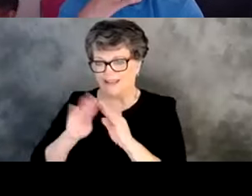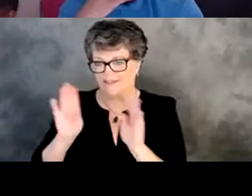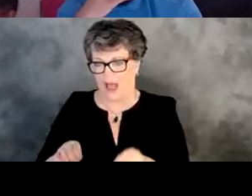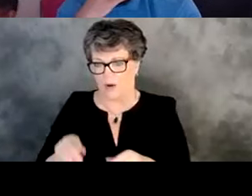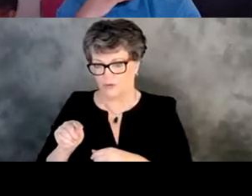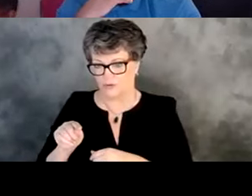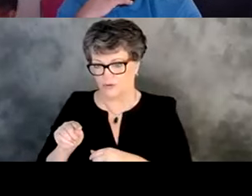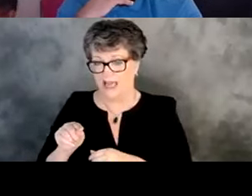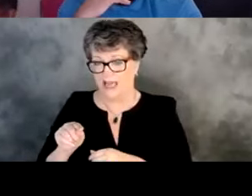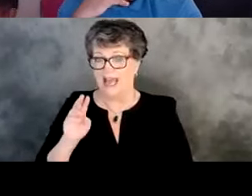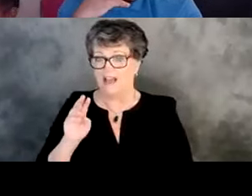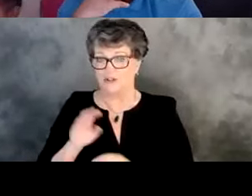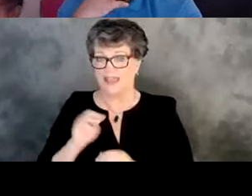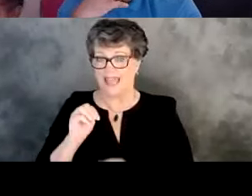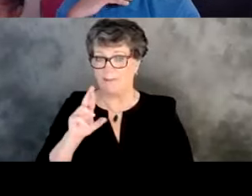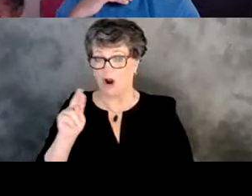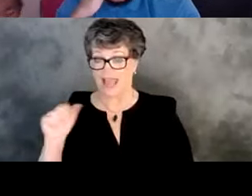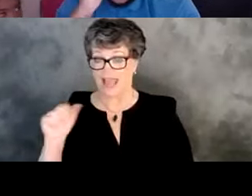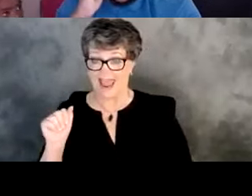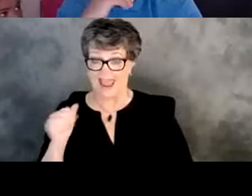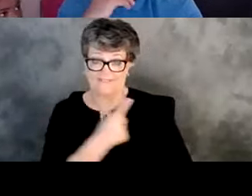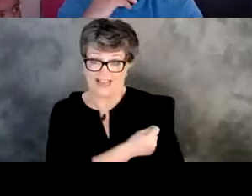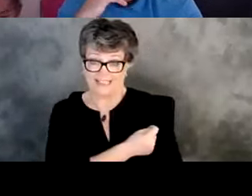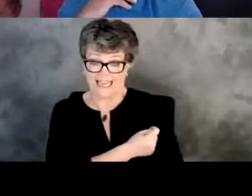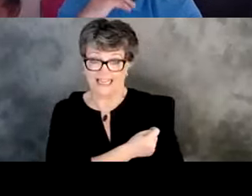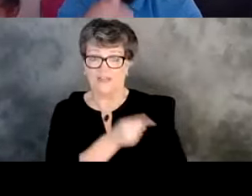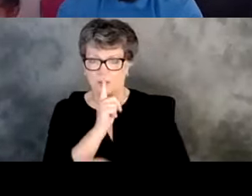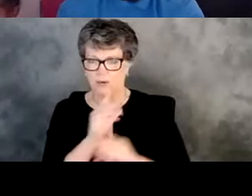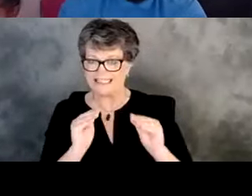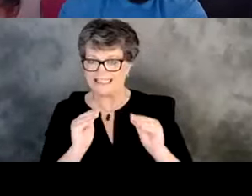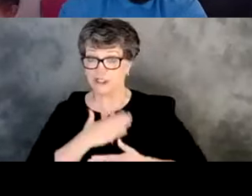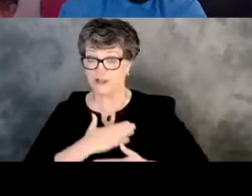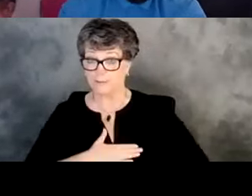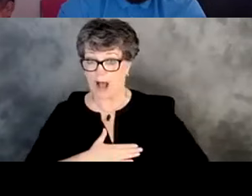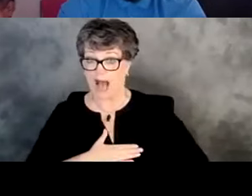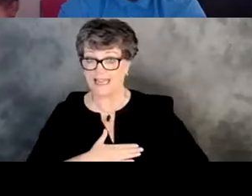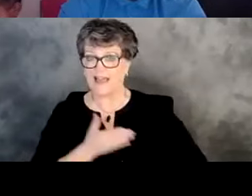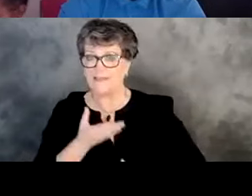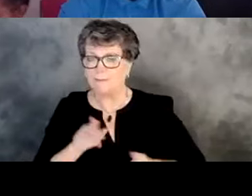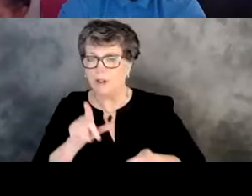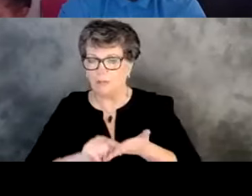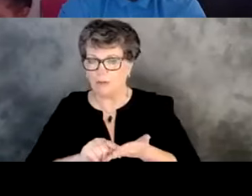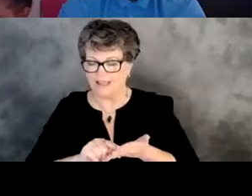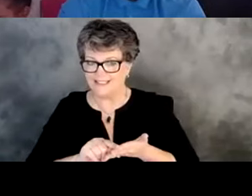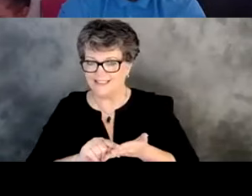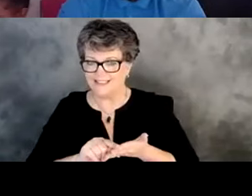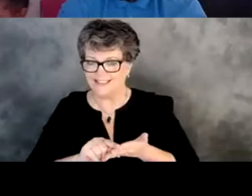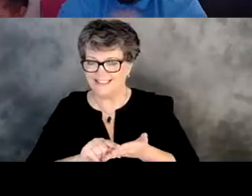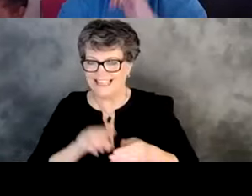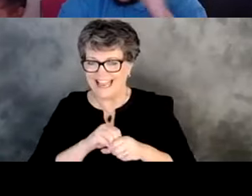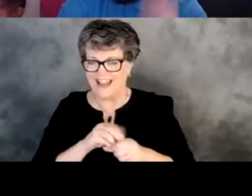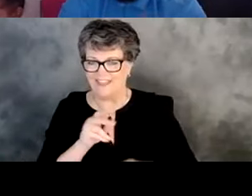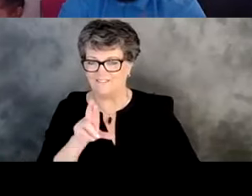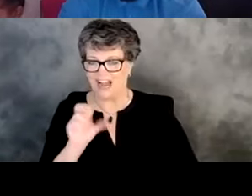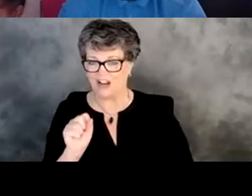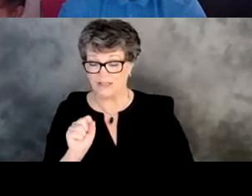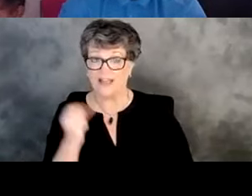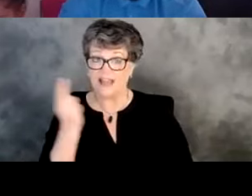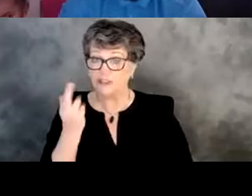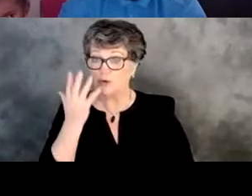the mRNA vaccines are really doing is they're really teaching your body the blueprint of the virus. That's the reason